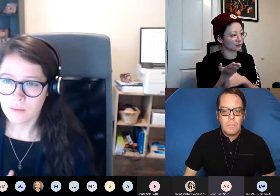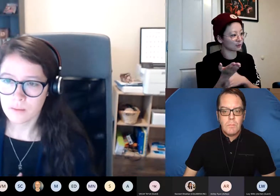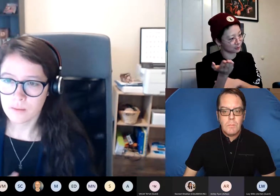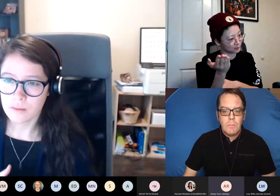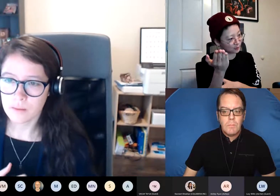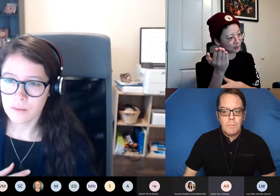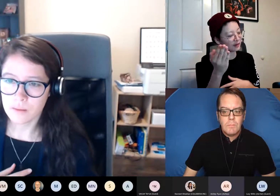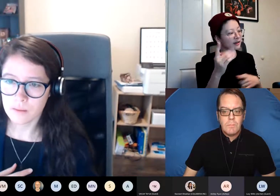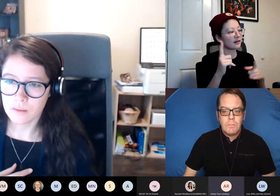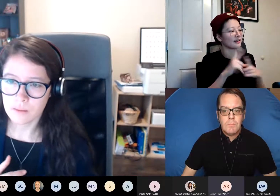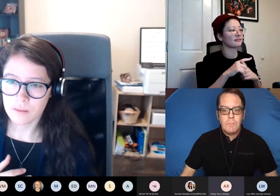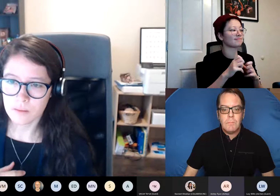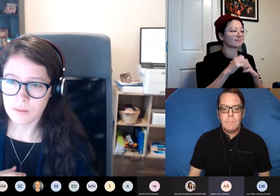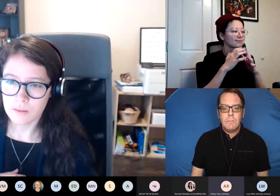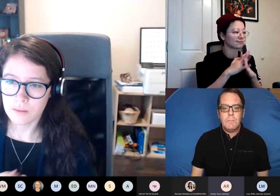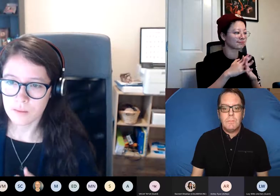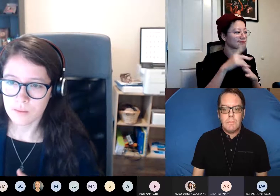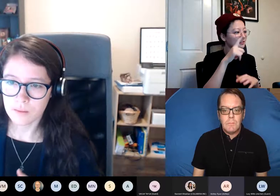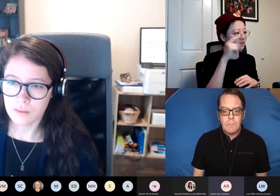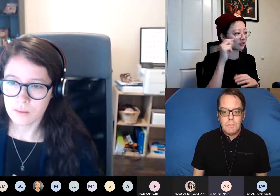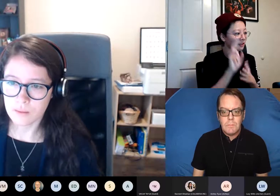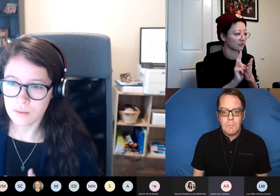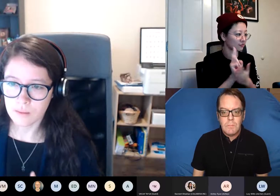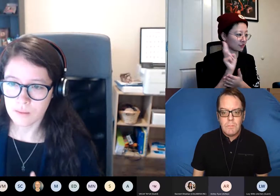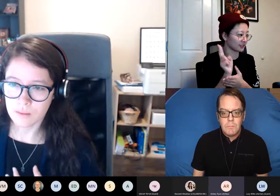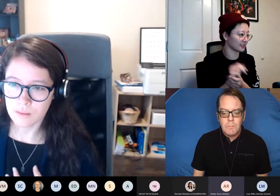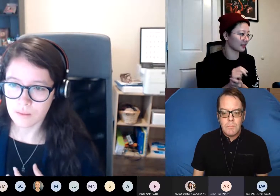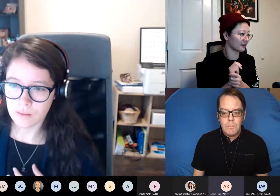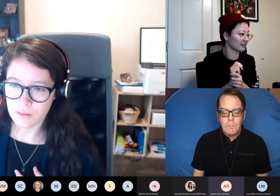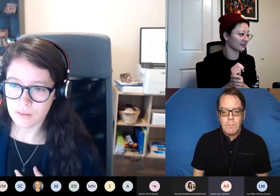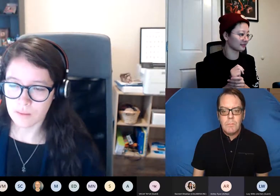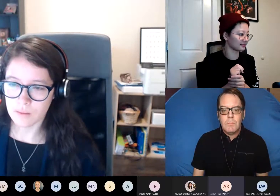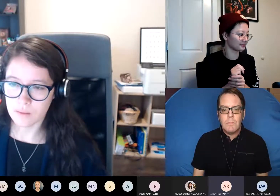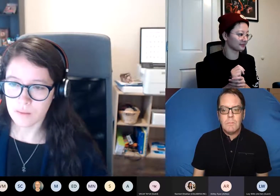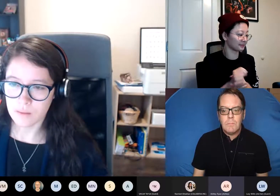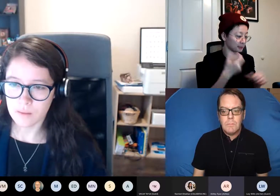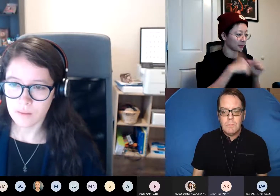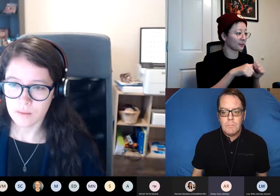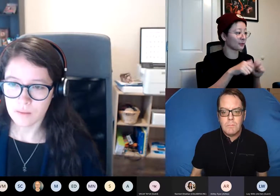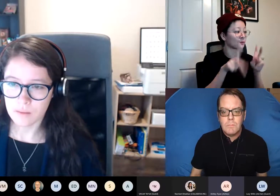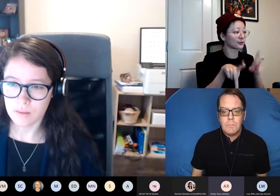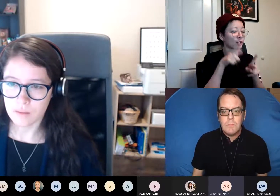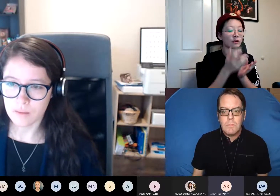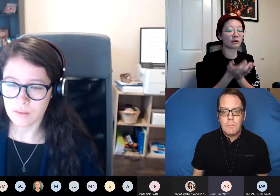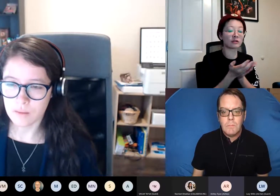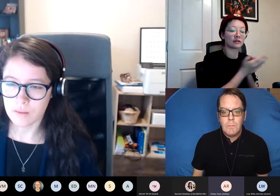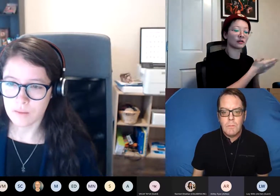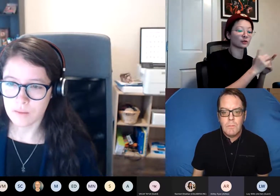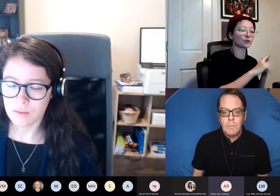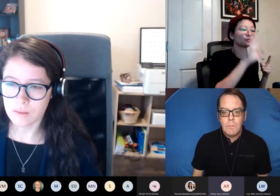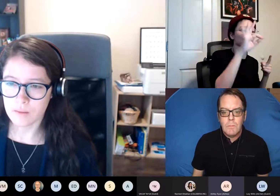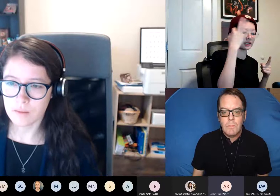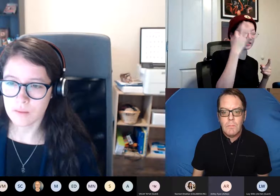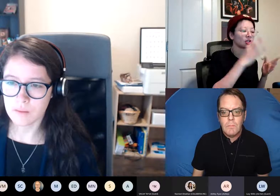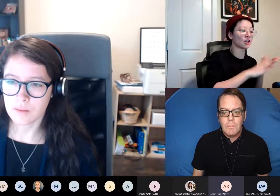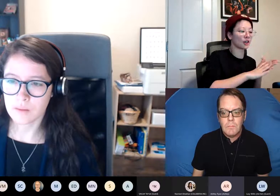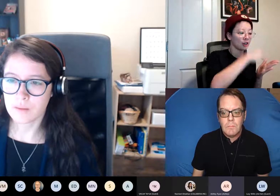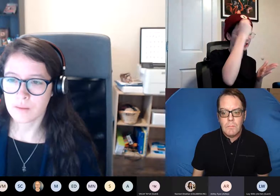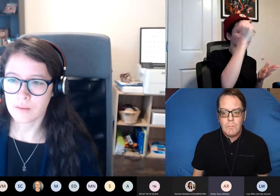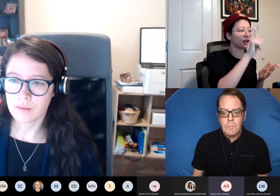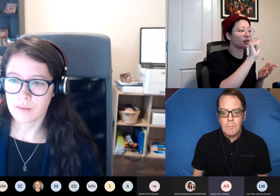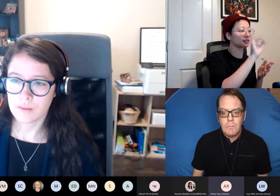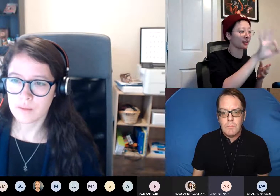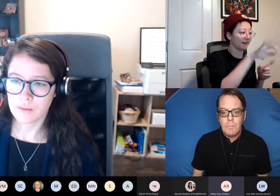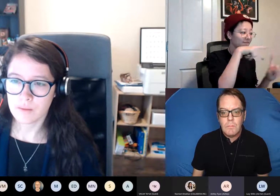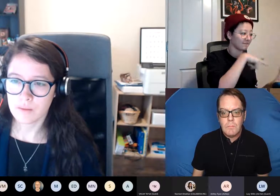Fortunately, deaf culture survived through that time period and went on to see the establishment of educational